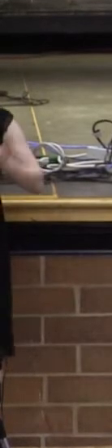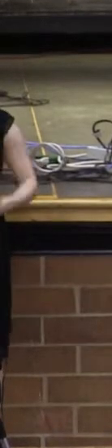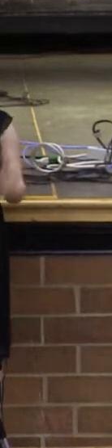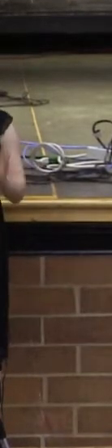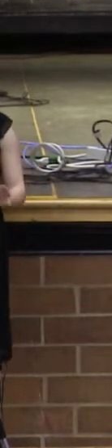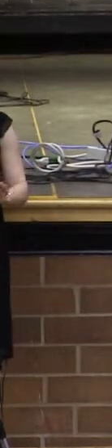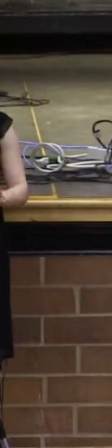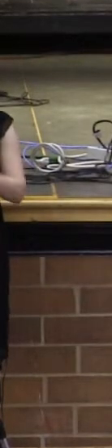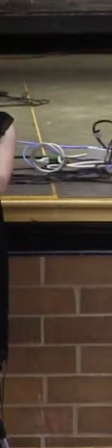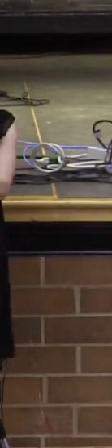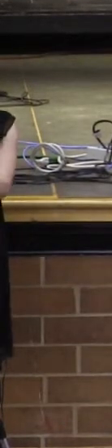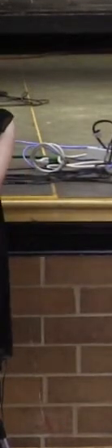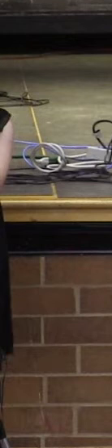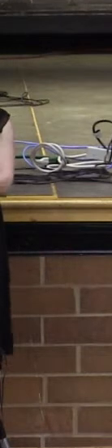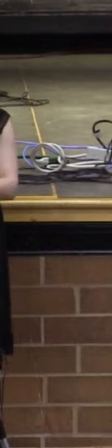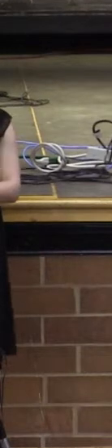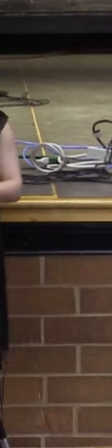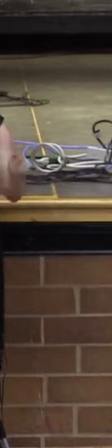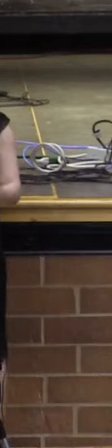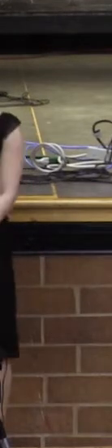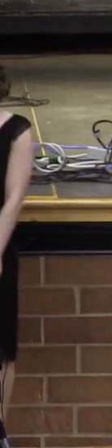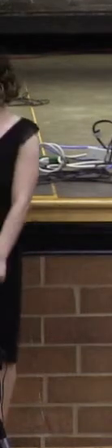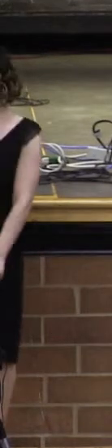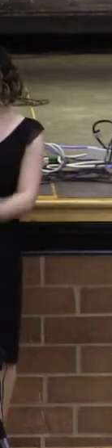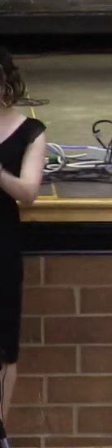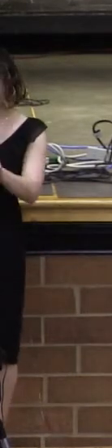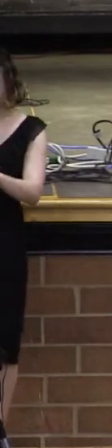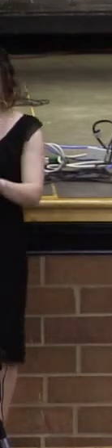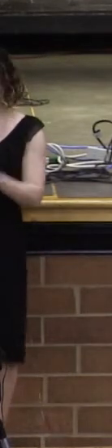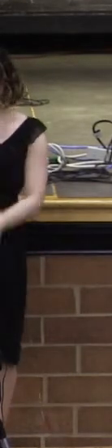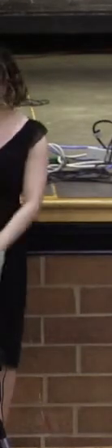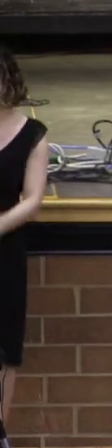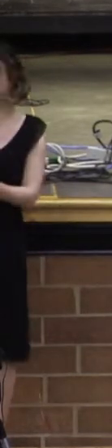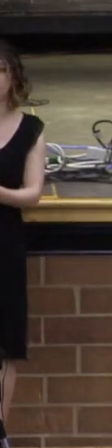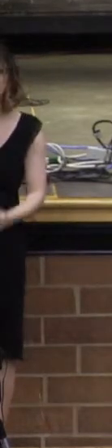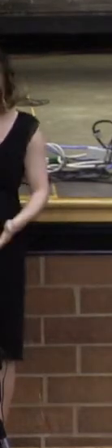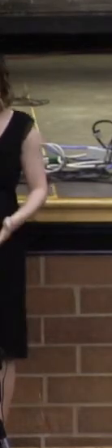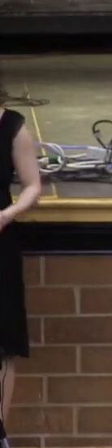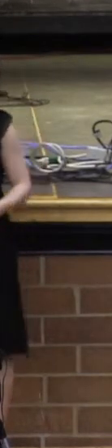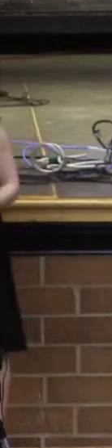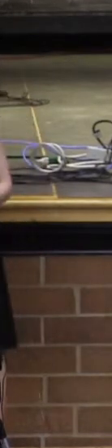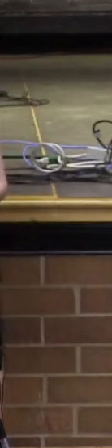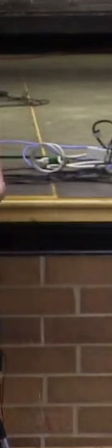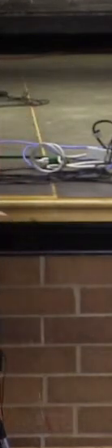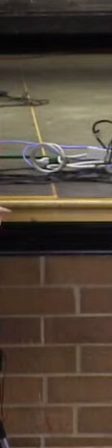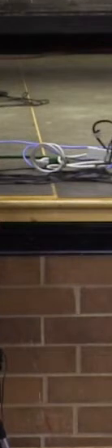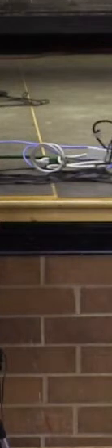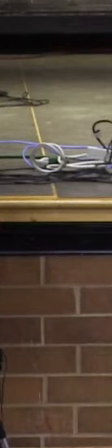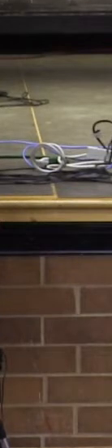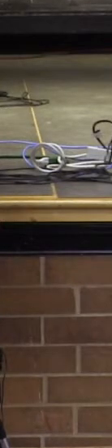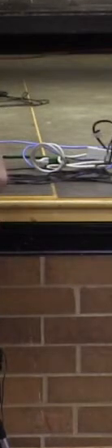right even if it's not popular or cost uses something on the job Verse